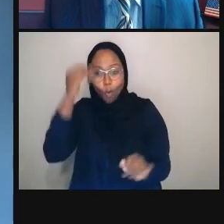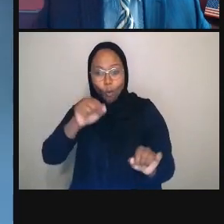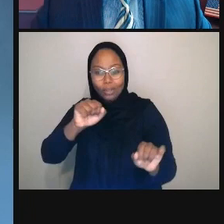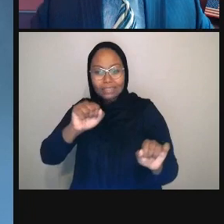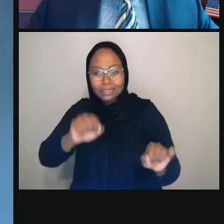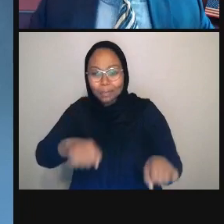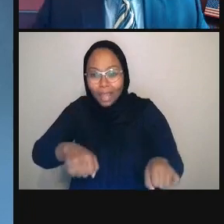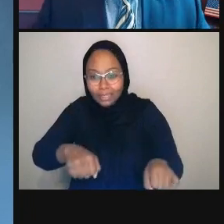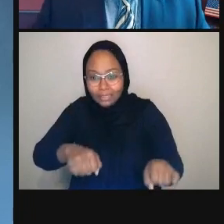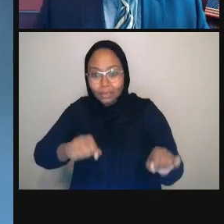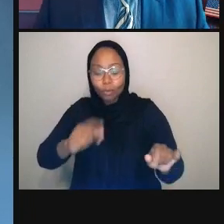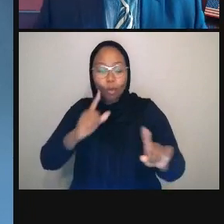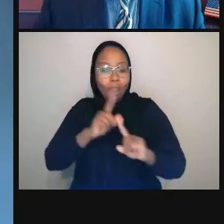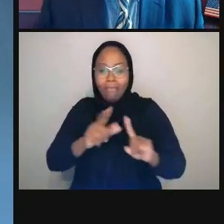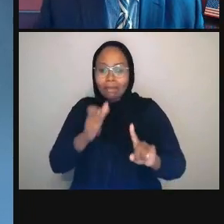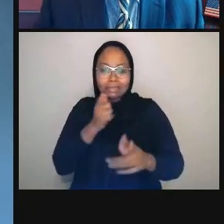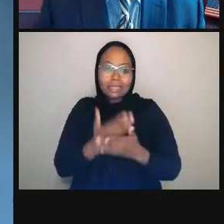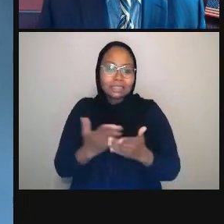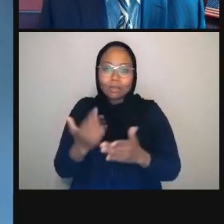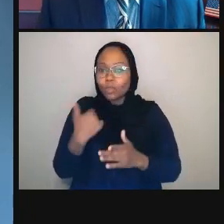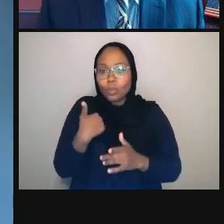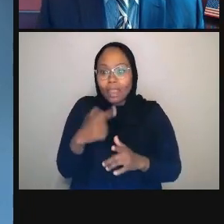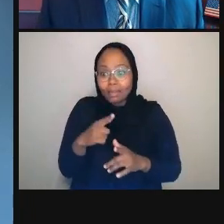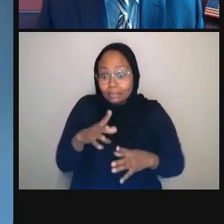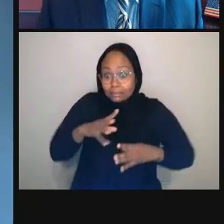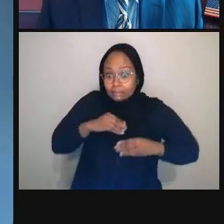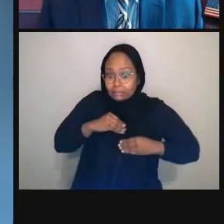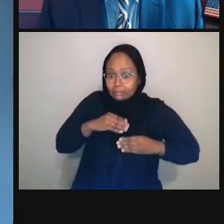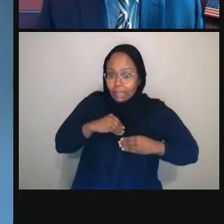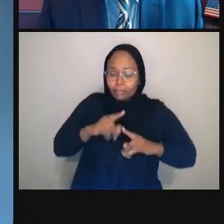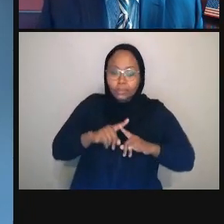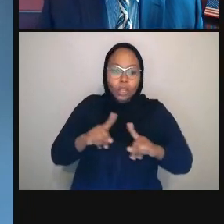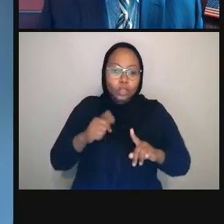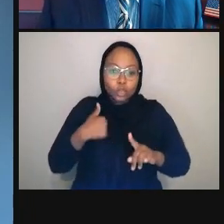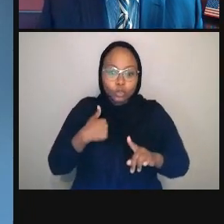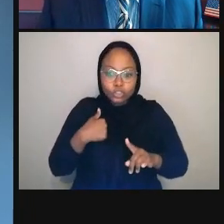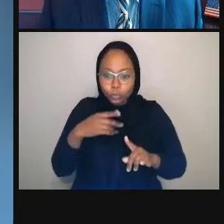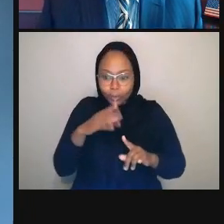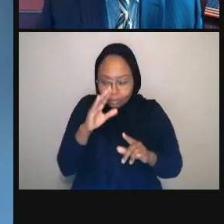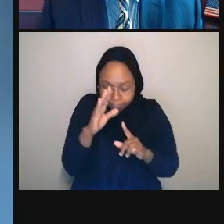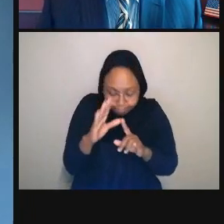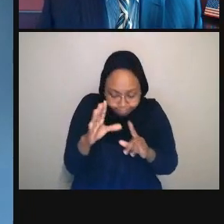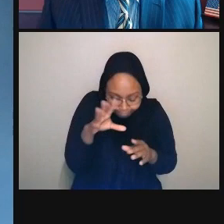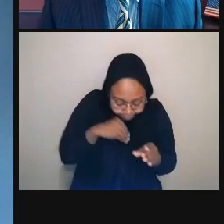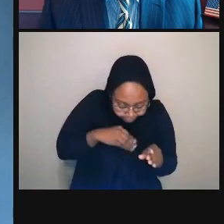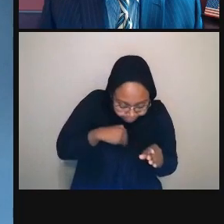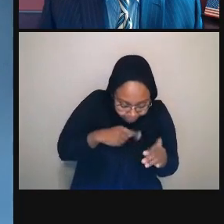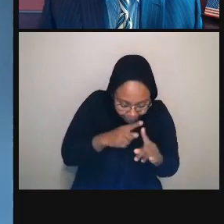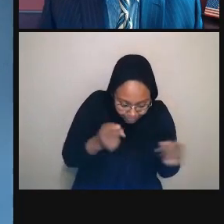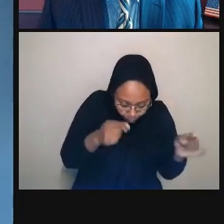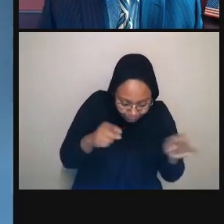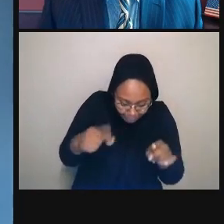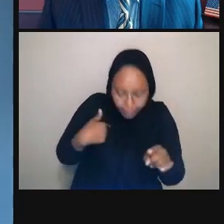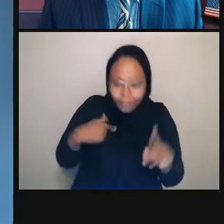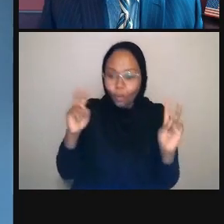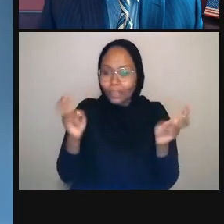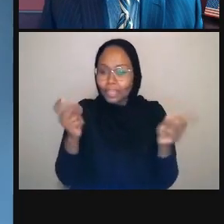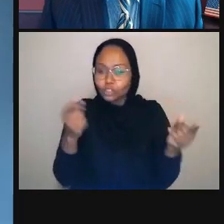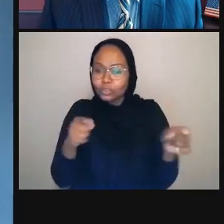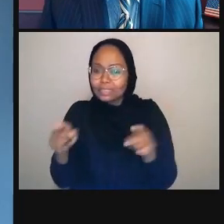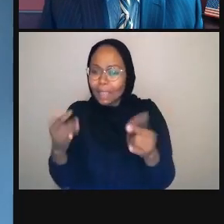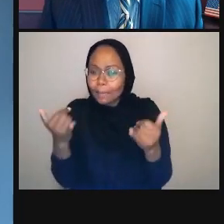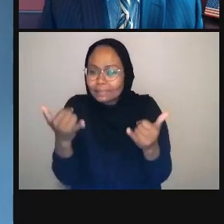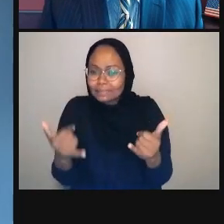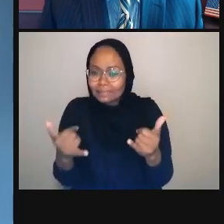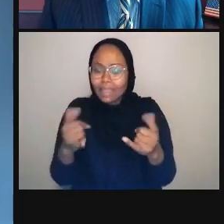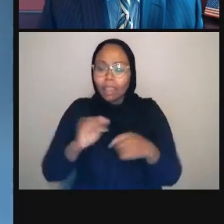that we have to really succumb to, nor should we put our heads in the sand relative to the issue that we're facing today with